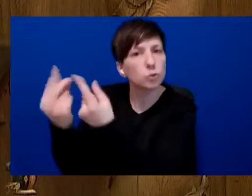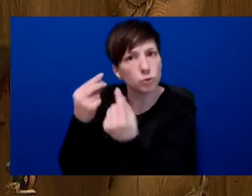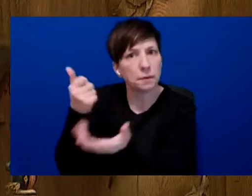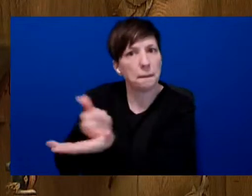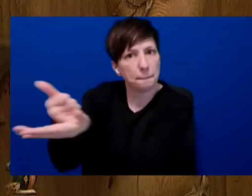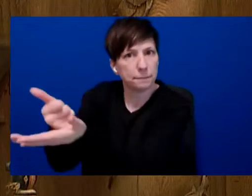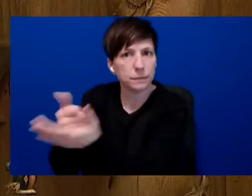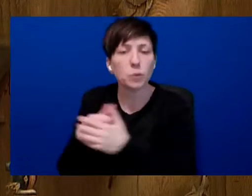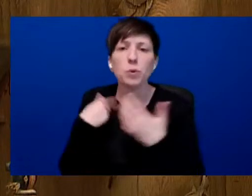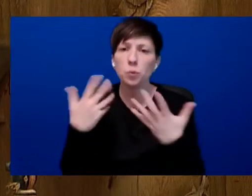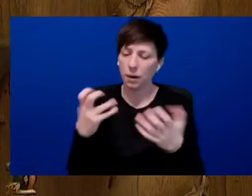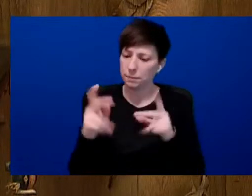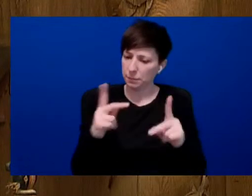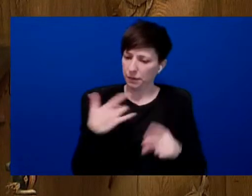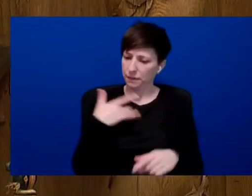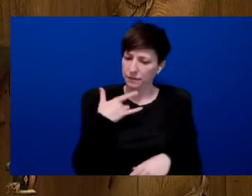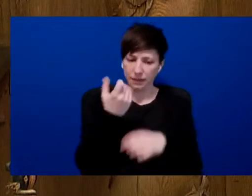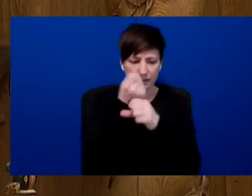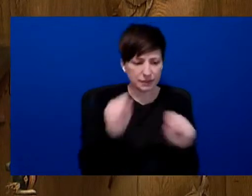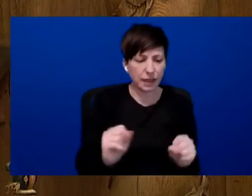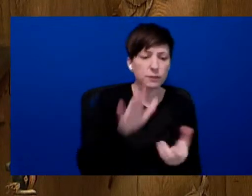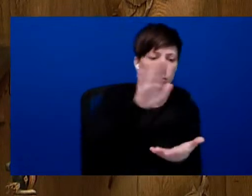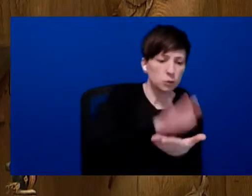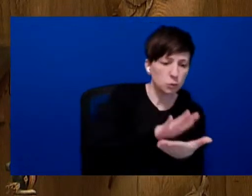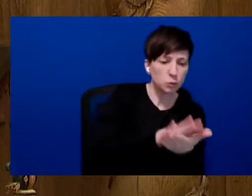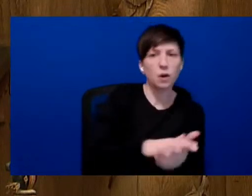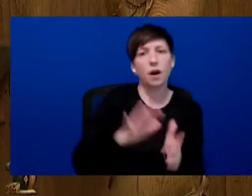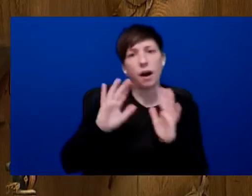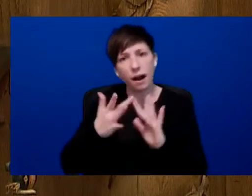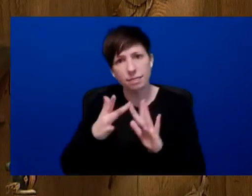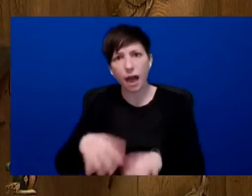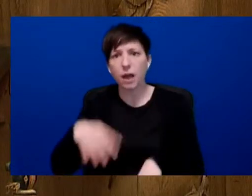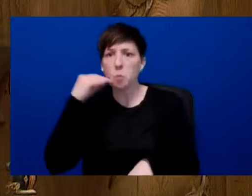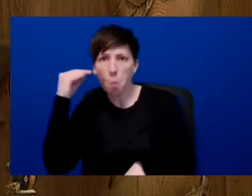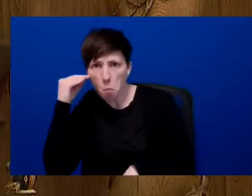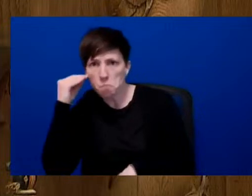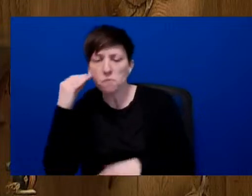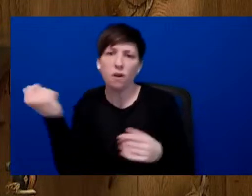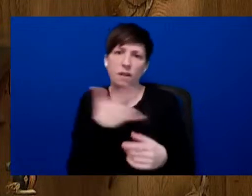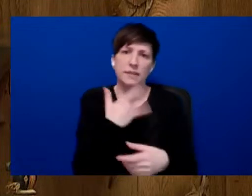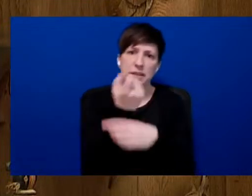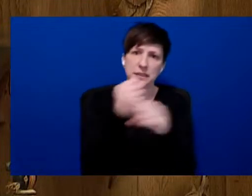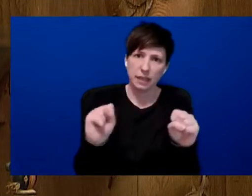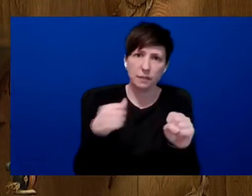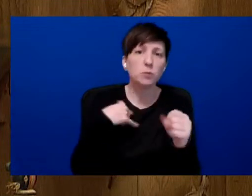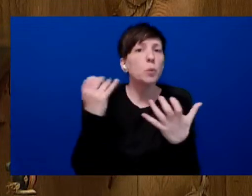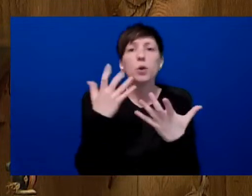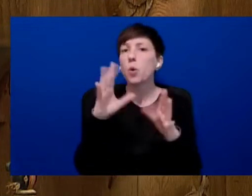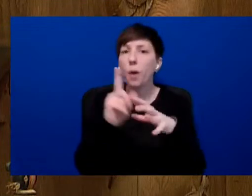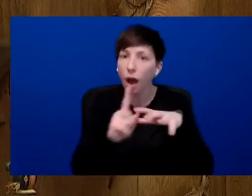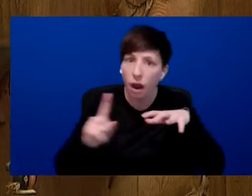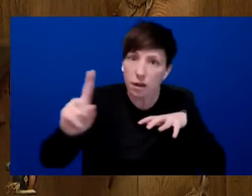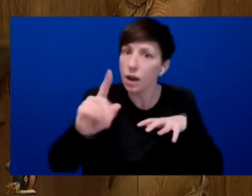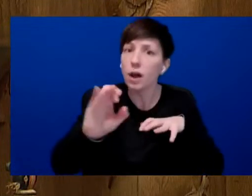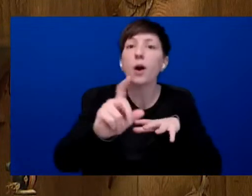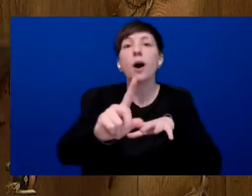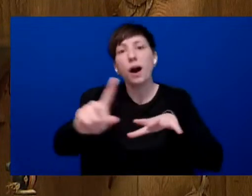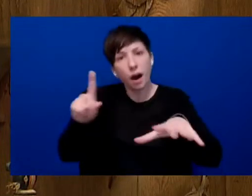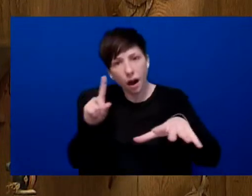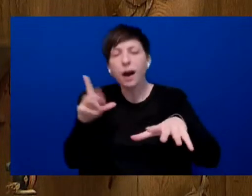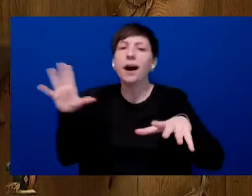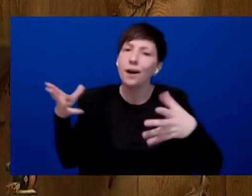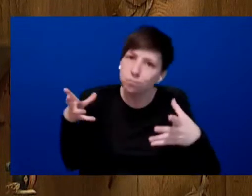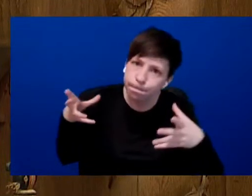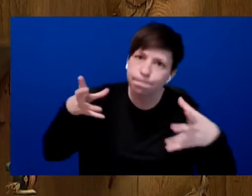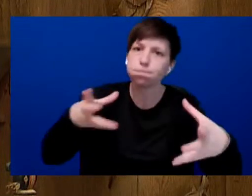where everyone belongs, everyone can get ahead, and no one gets left behind. That is the vision your government is working hard